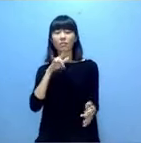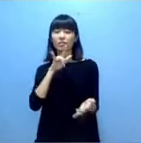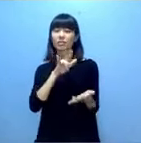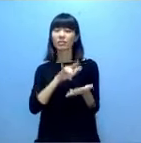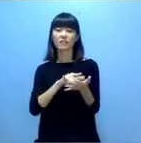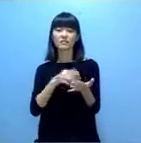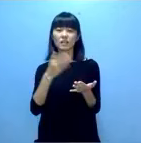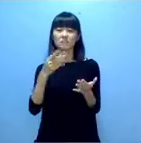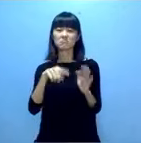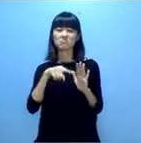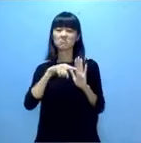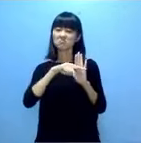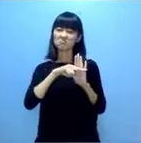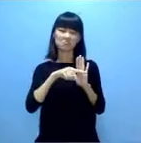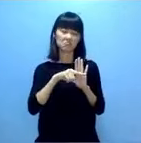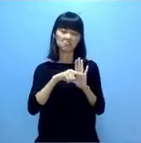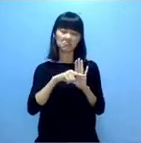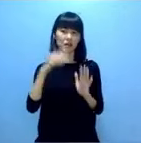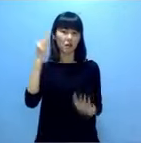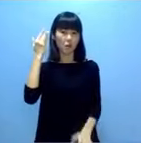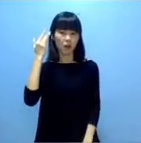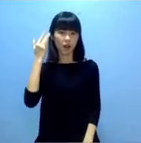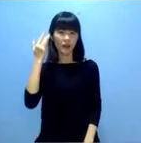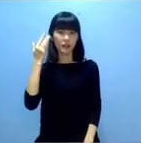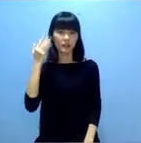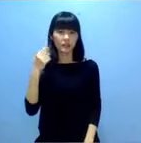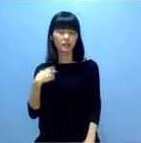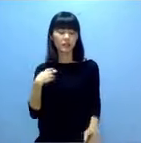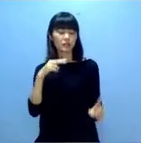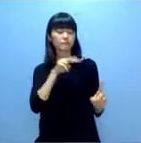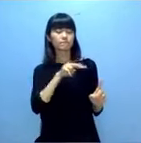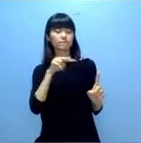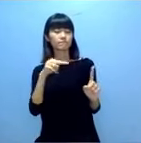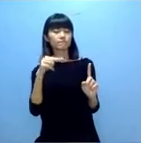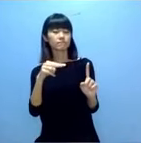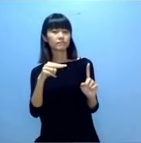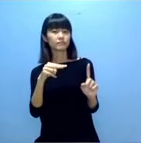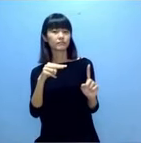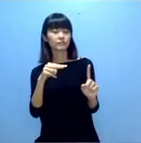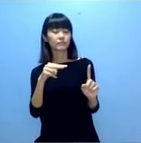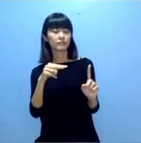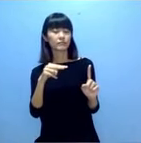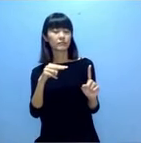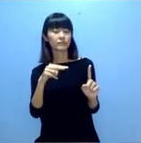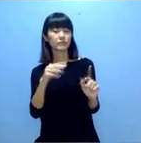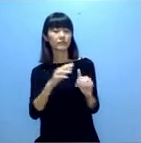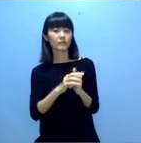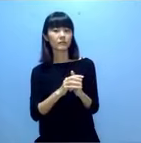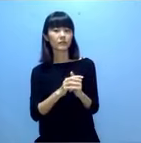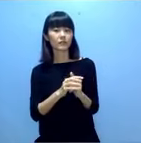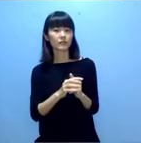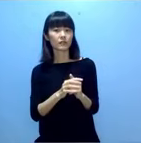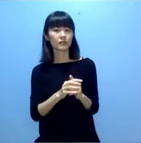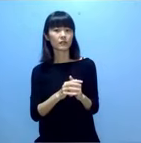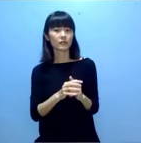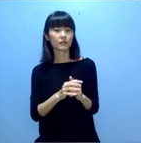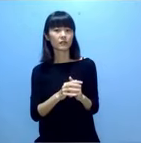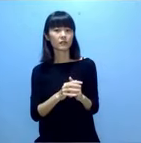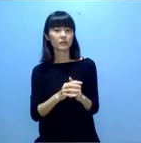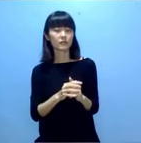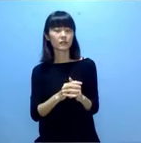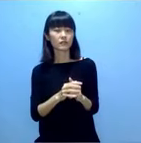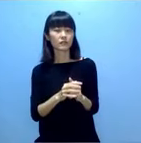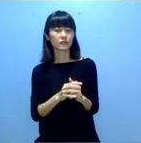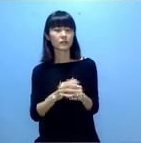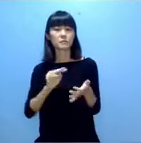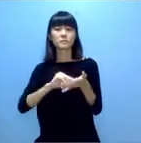I think the way that I perceive or receive that feedback is, oh, I just made myself